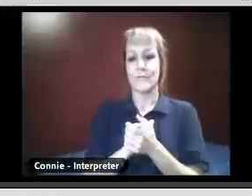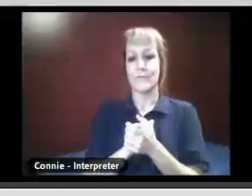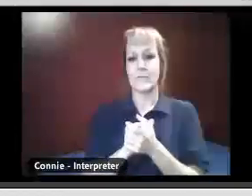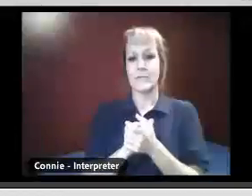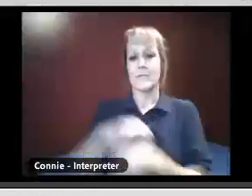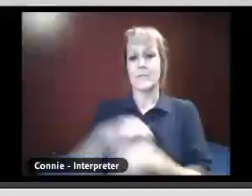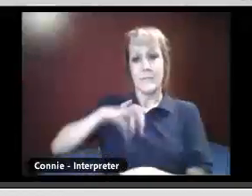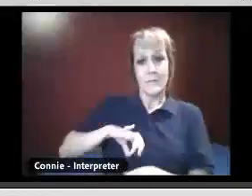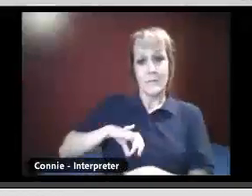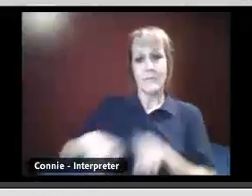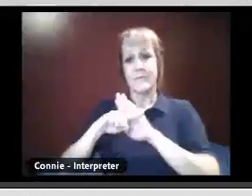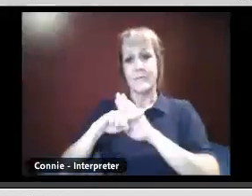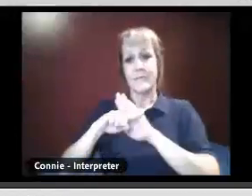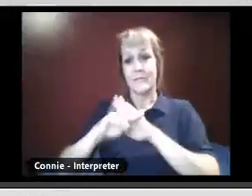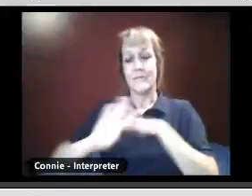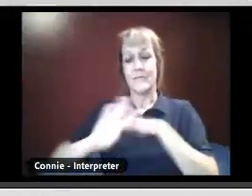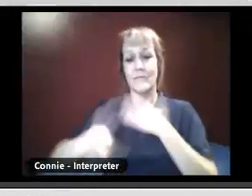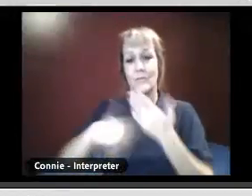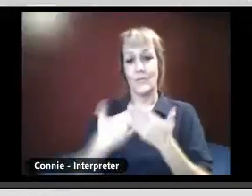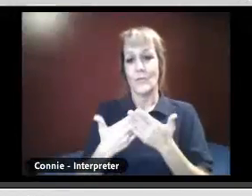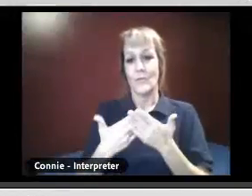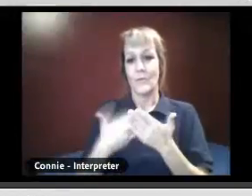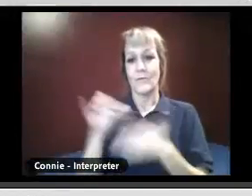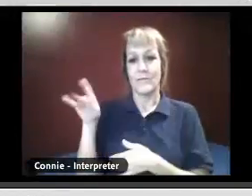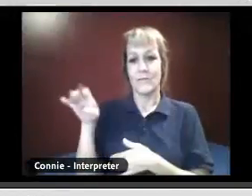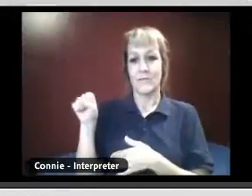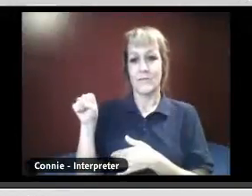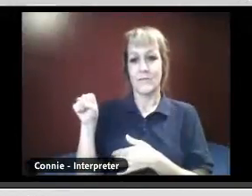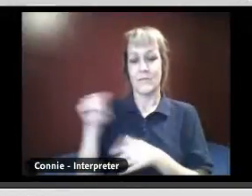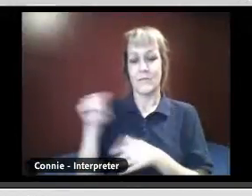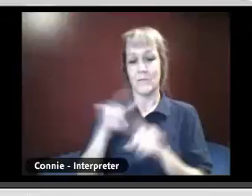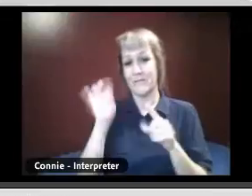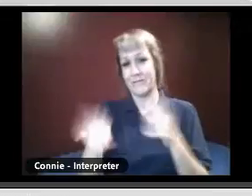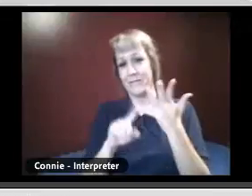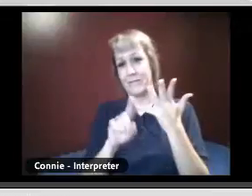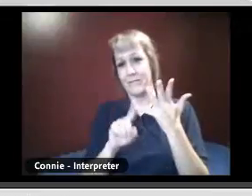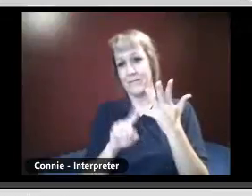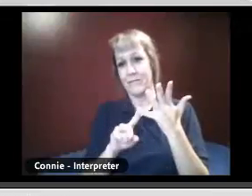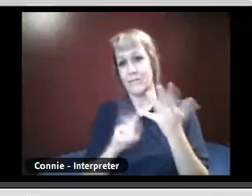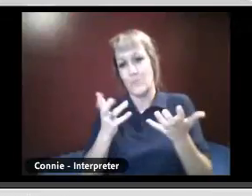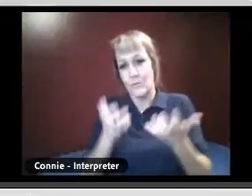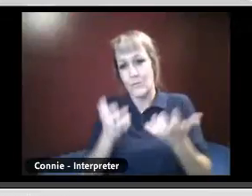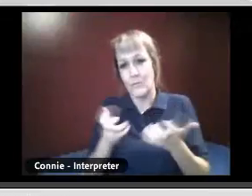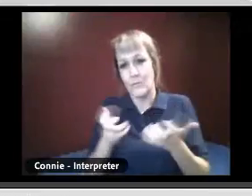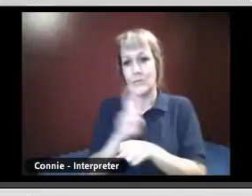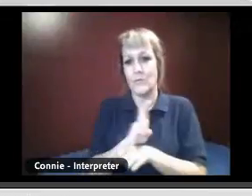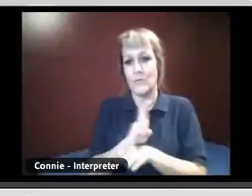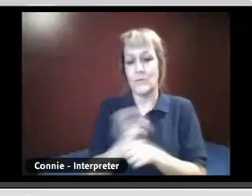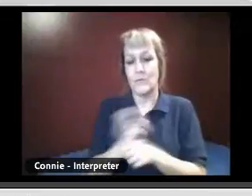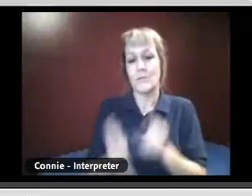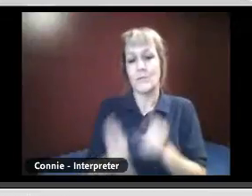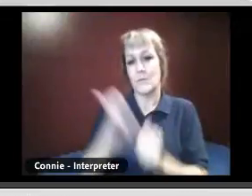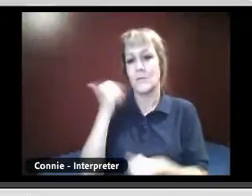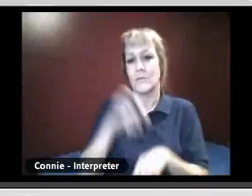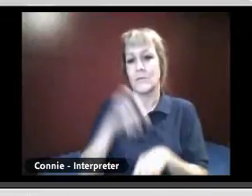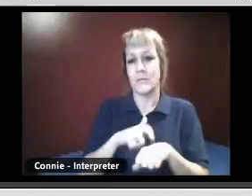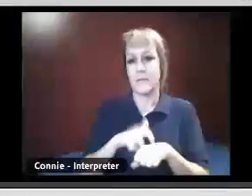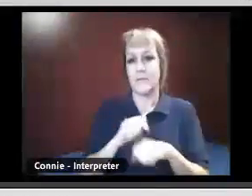and disadvantages to all, but this one is the one that we strive to employ in the majority of